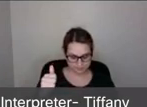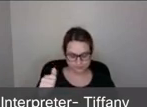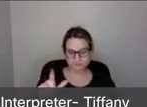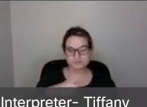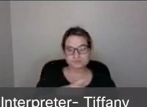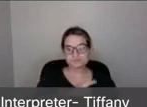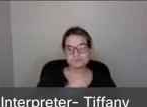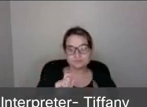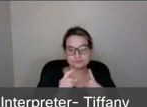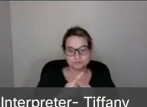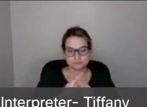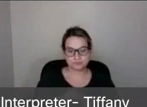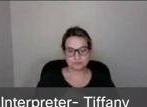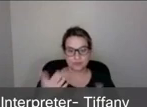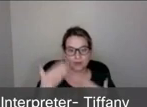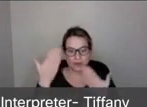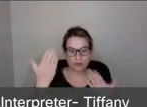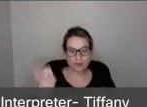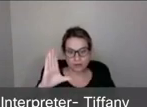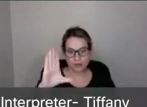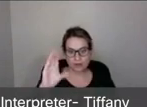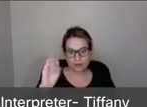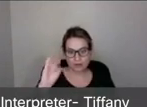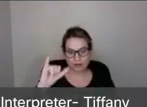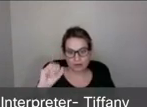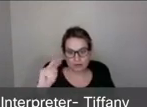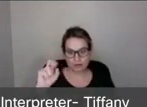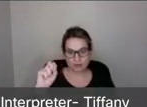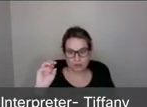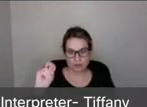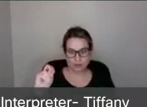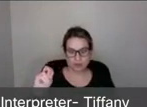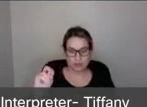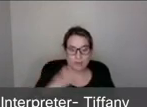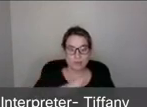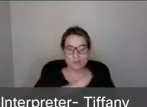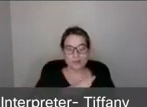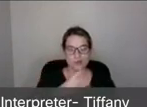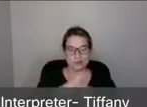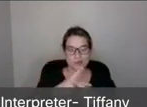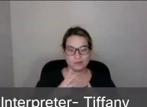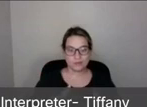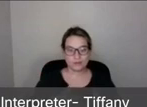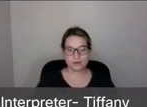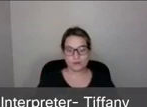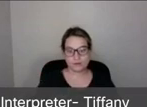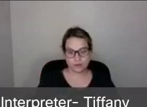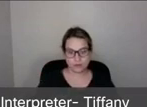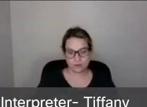legislative districts proposed by the Coconino County Board of Commissioners, Board of Supervisors,